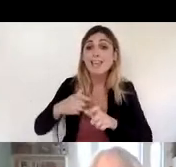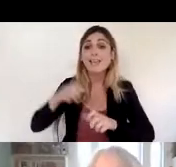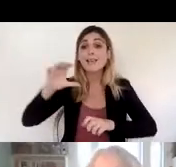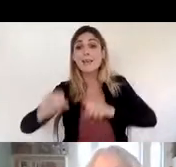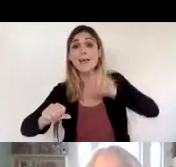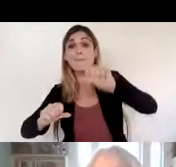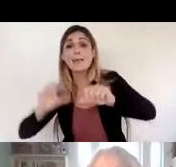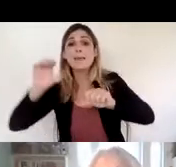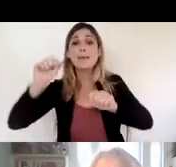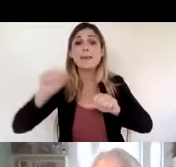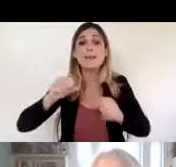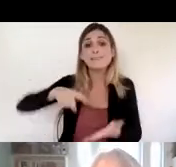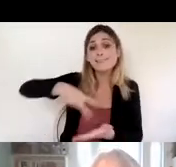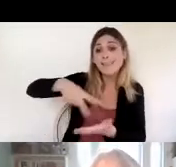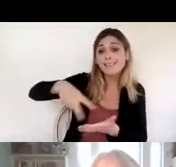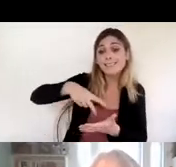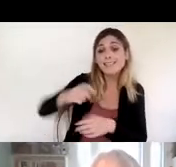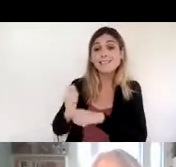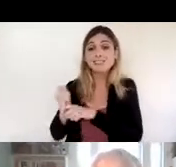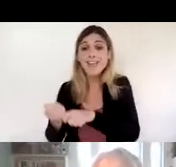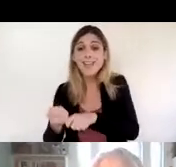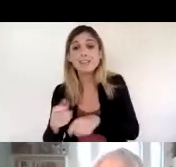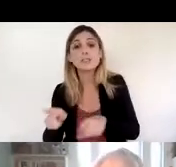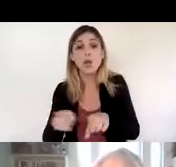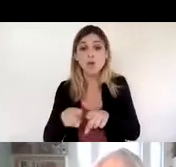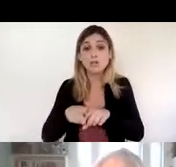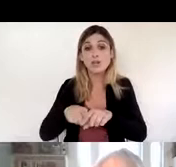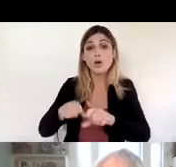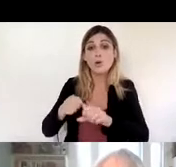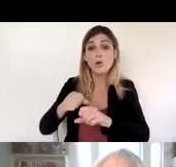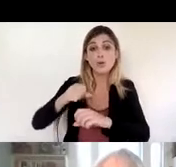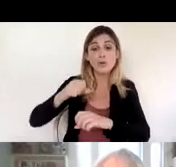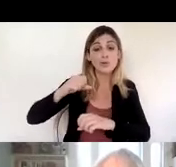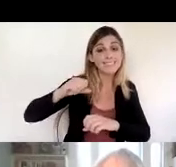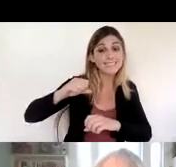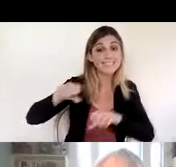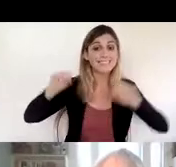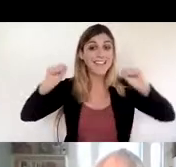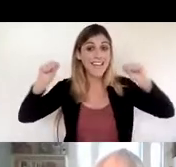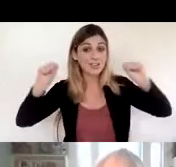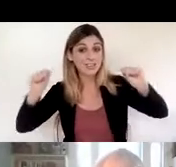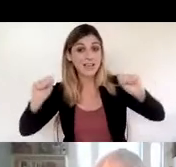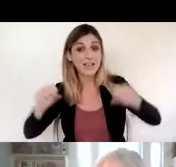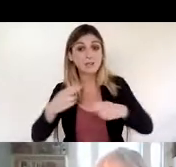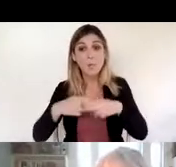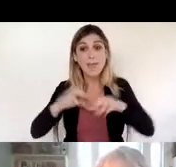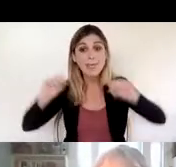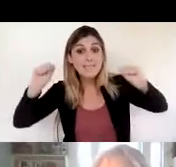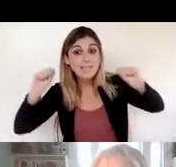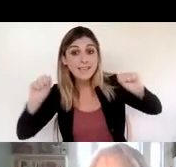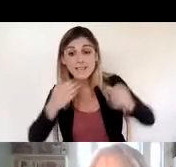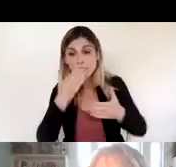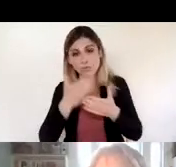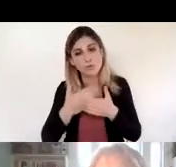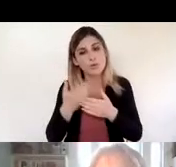And then also resistance exercises, weightlifting, the kinds of exercises that build muscles are also really good for bone health.